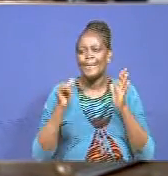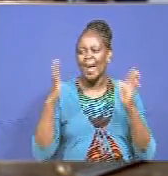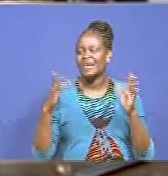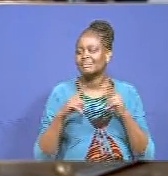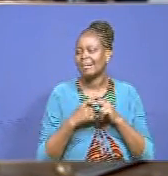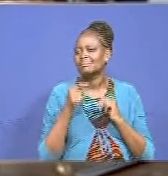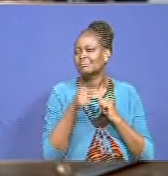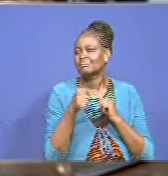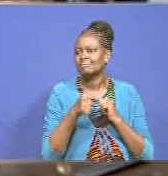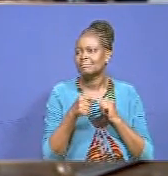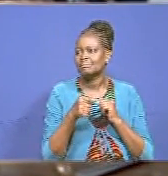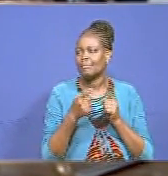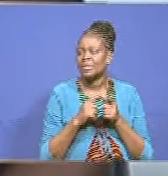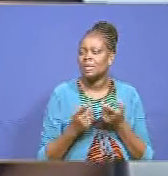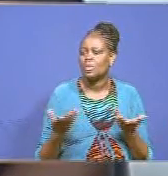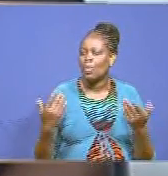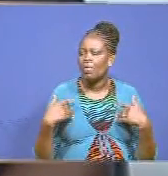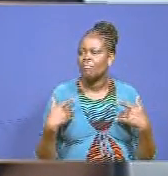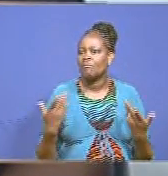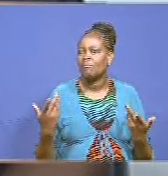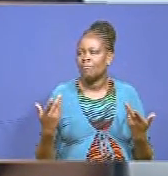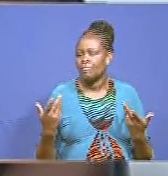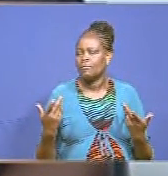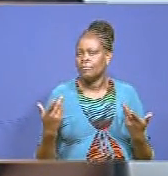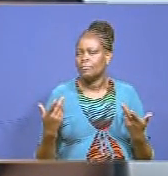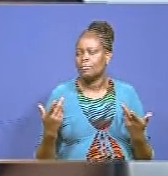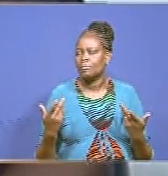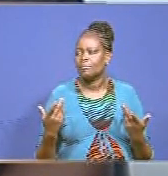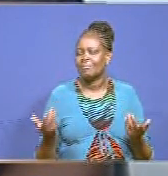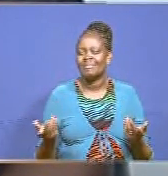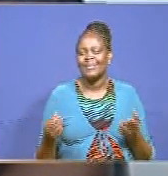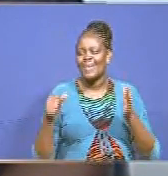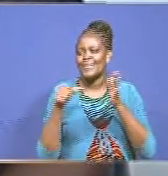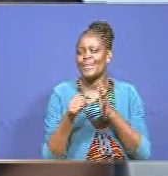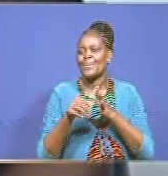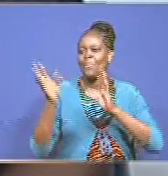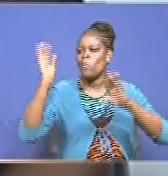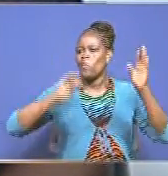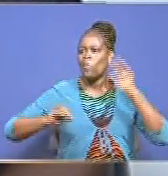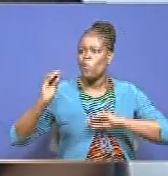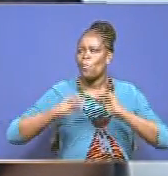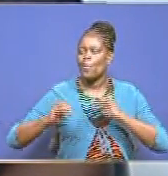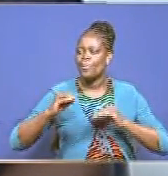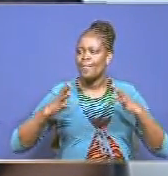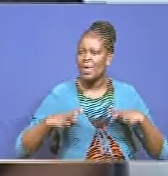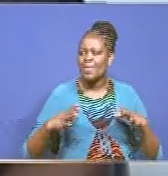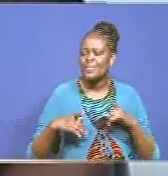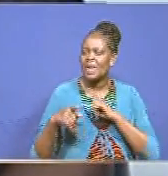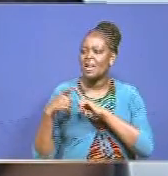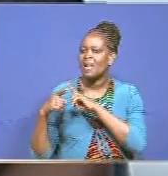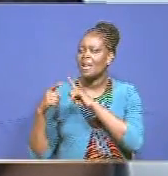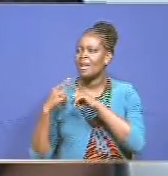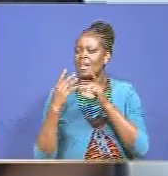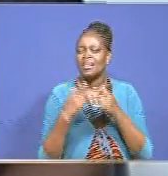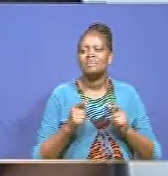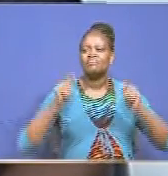Uh-huh. Yeah, we end up with a messy election. We have people being killed, we have